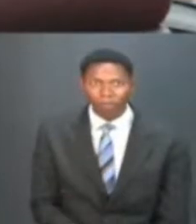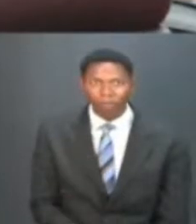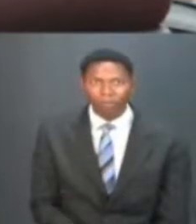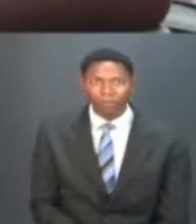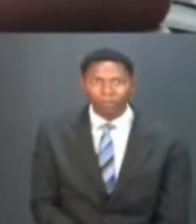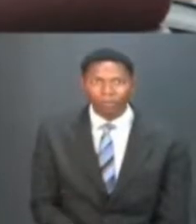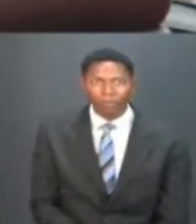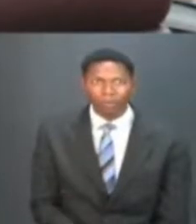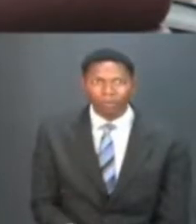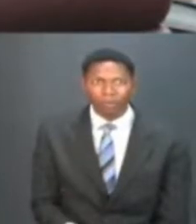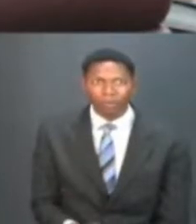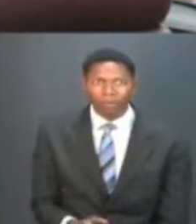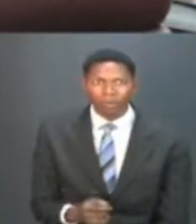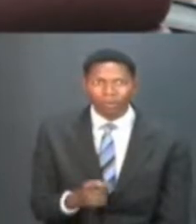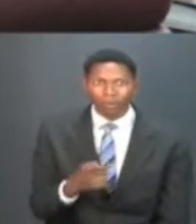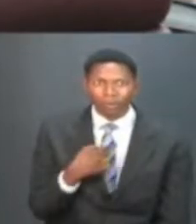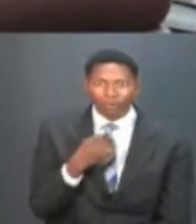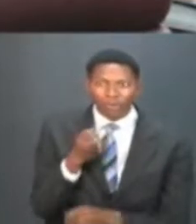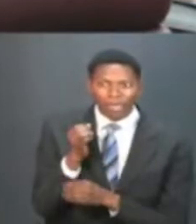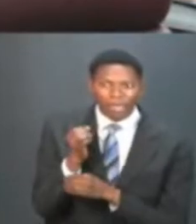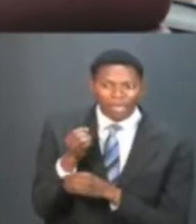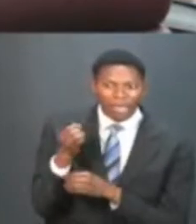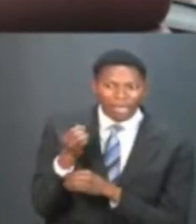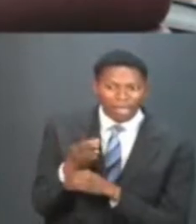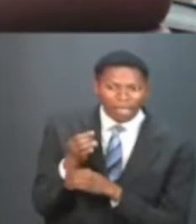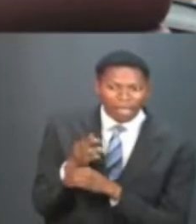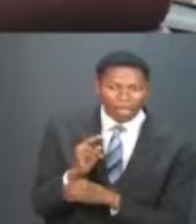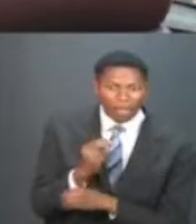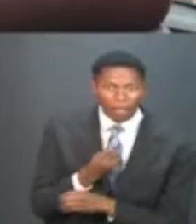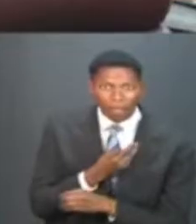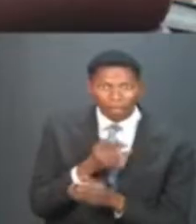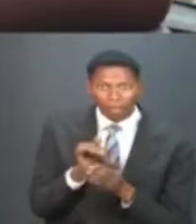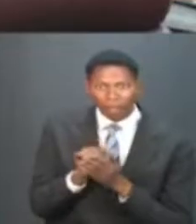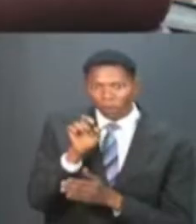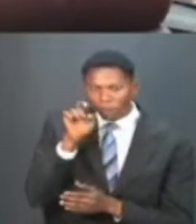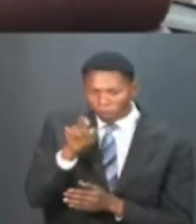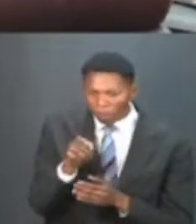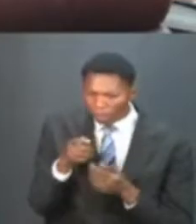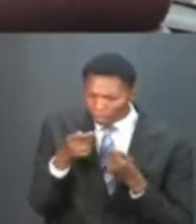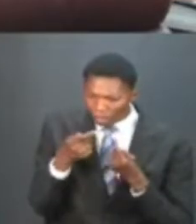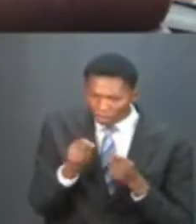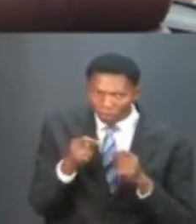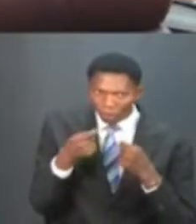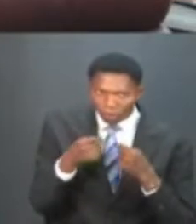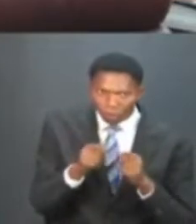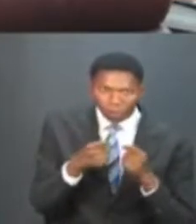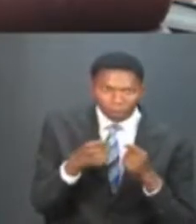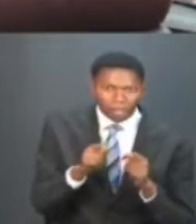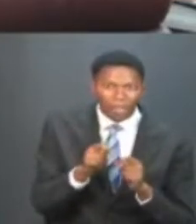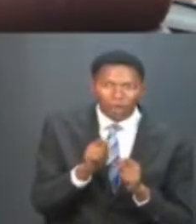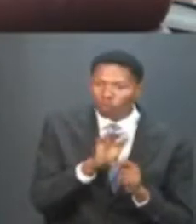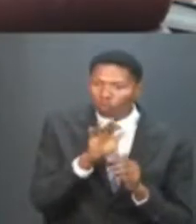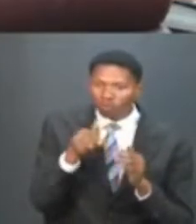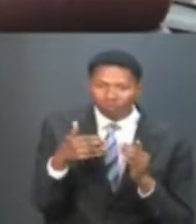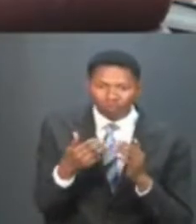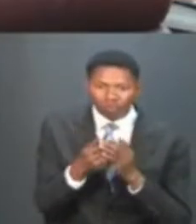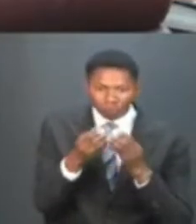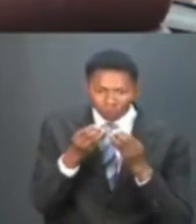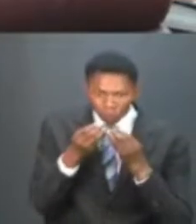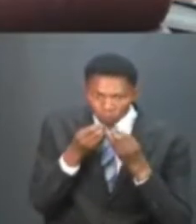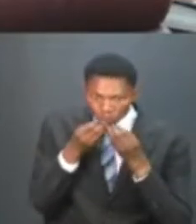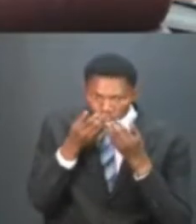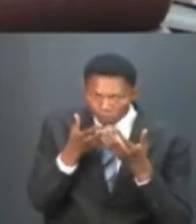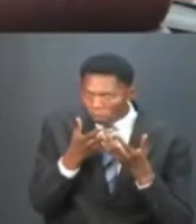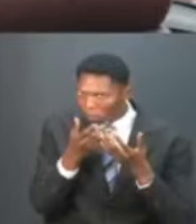you have a consulas that we should try and apply ourselves to the rules. Speaker,